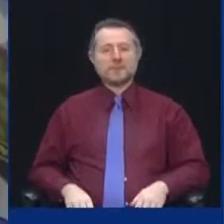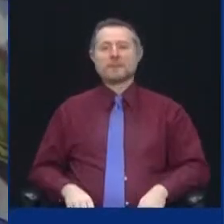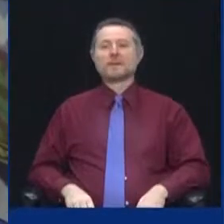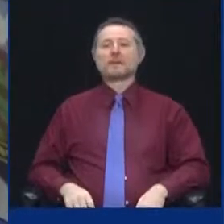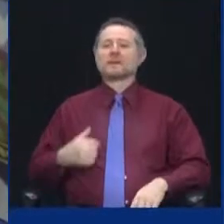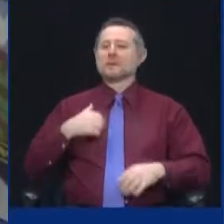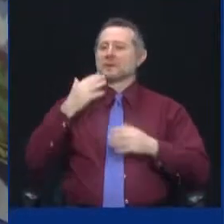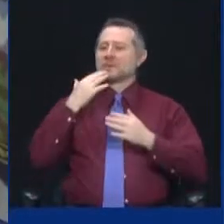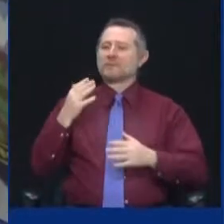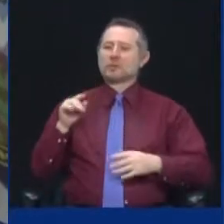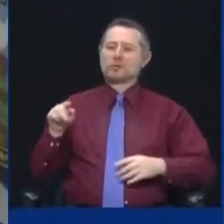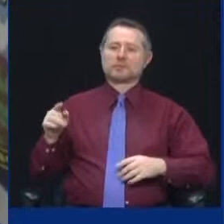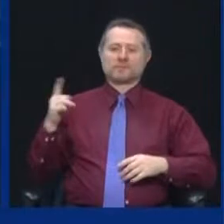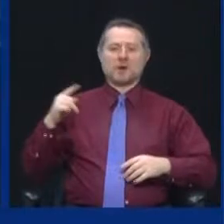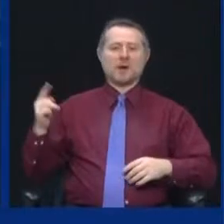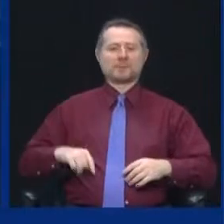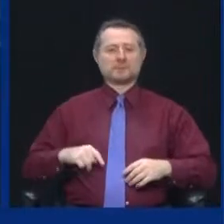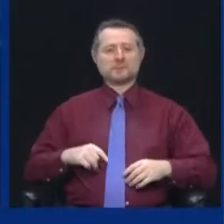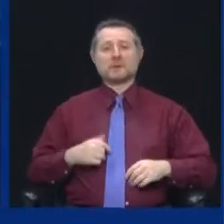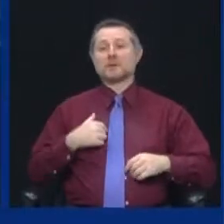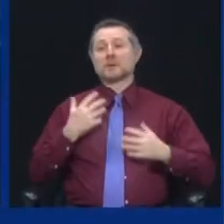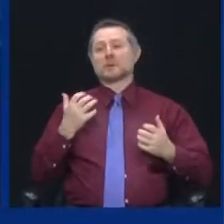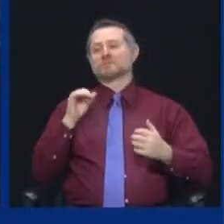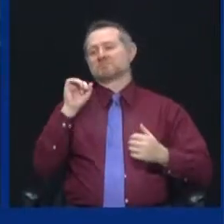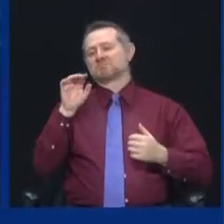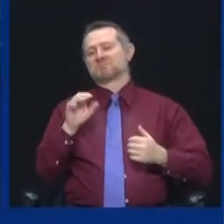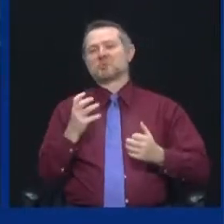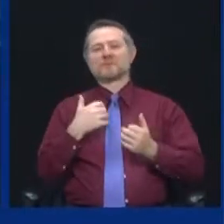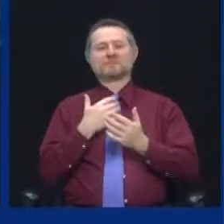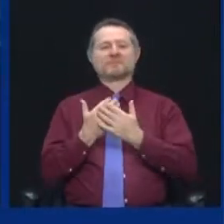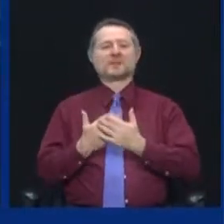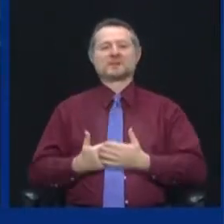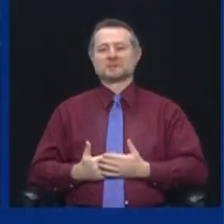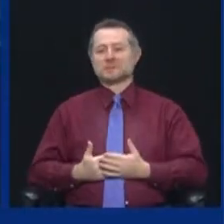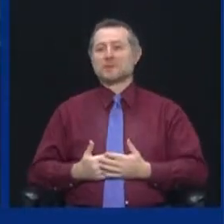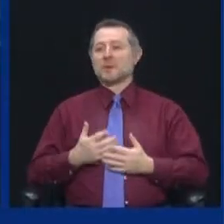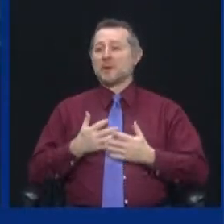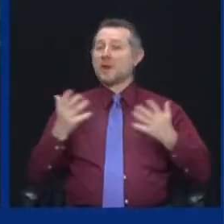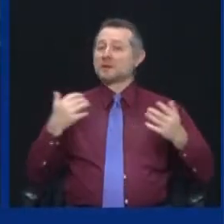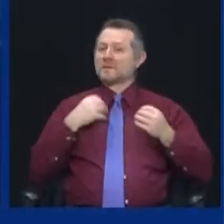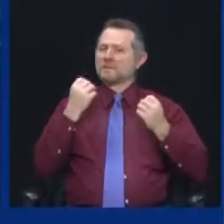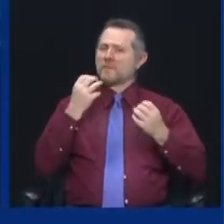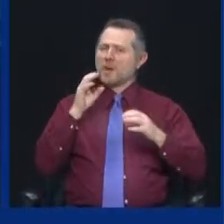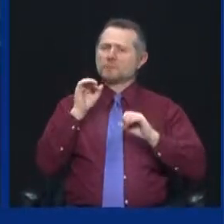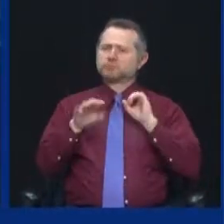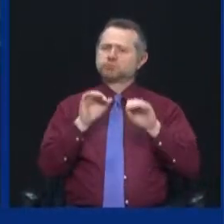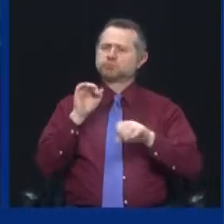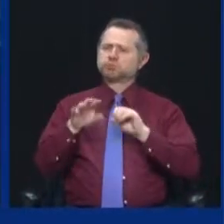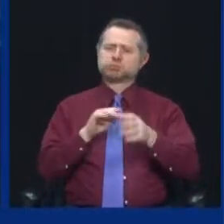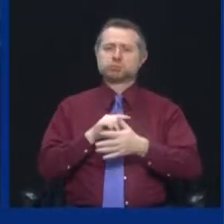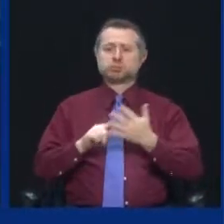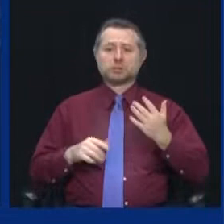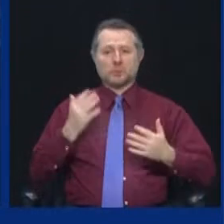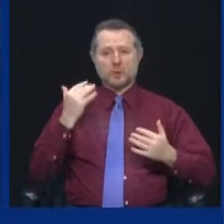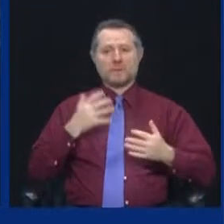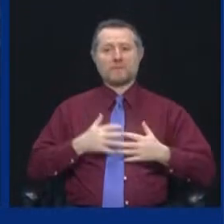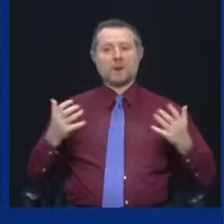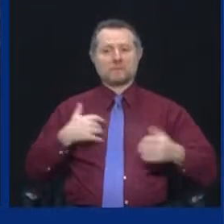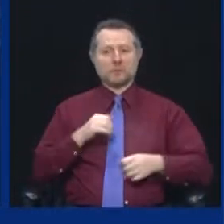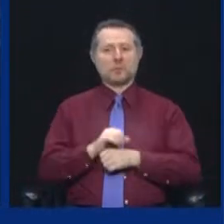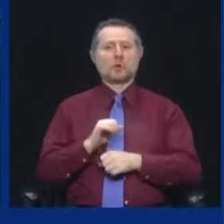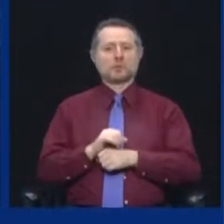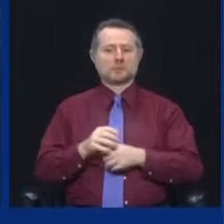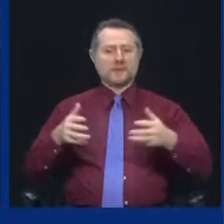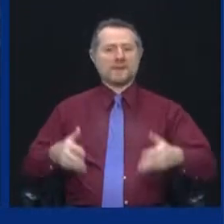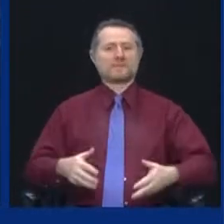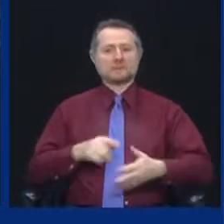her for being here. Let me give you some facts today. A lot to talk about today. because there is a lot to do. There is a lot